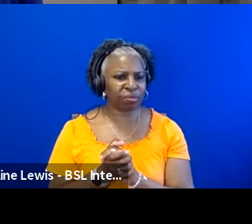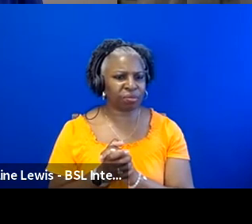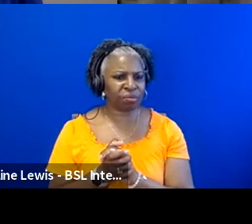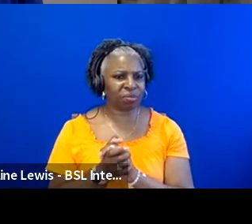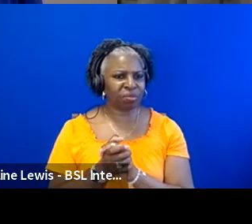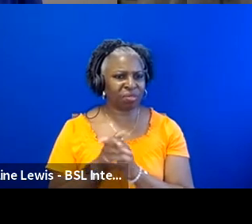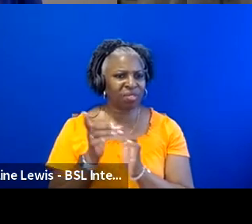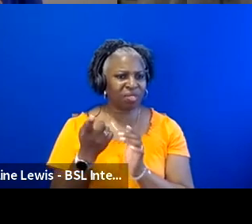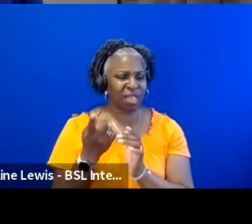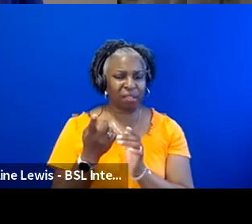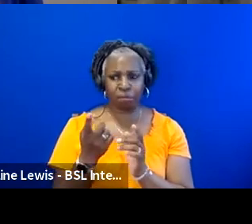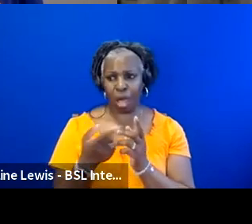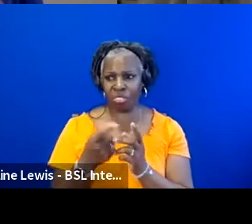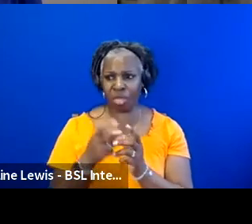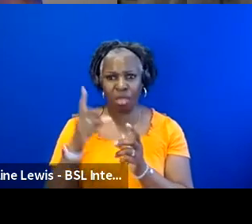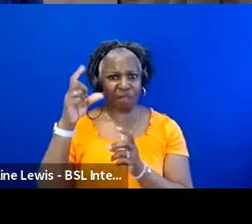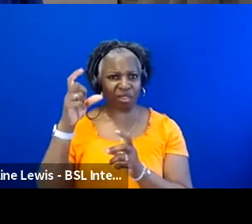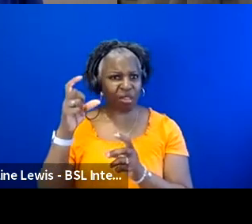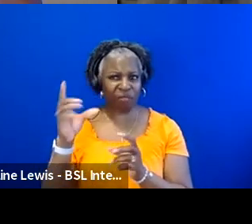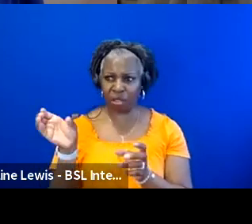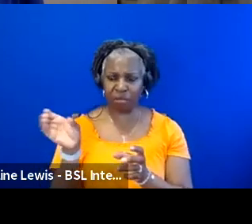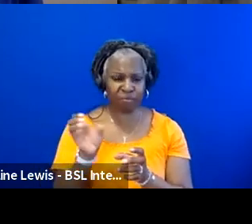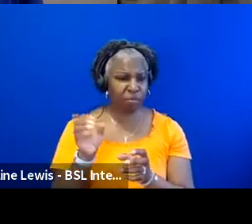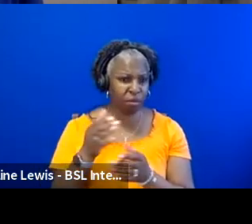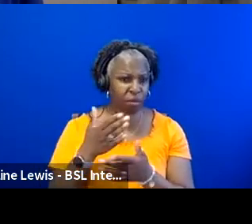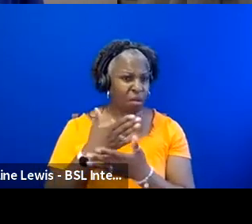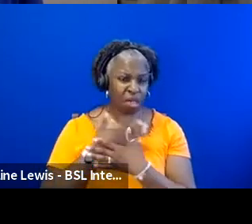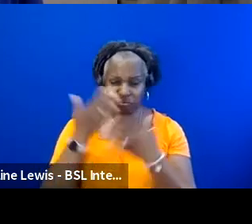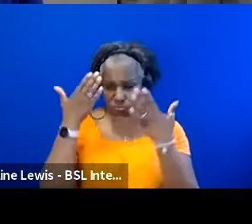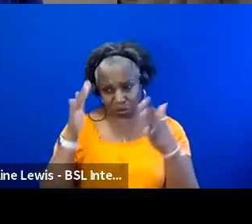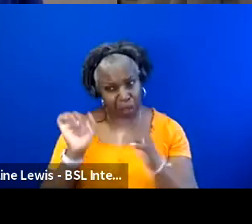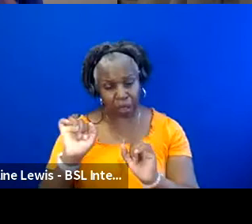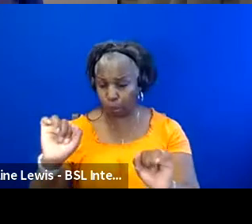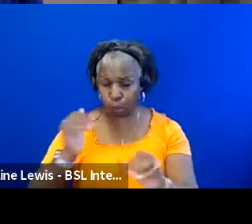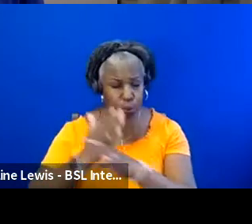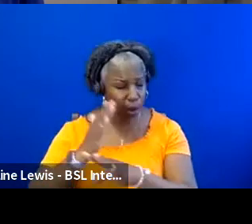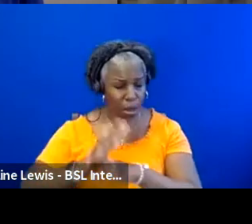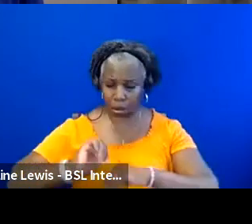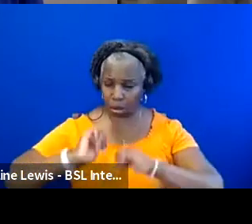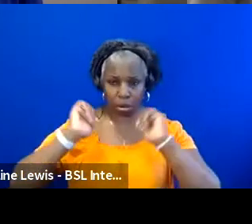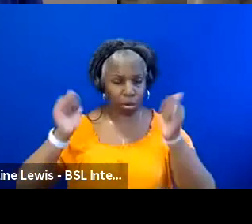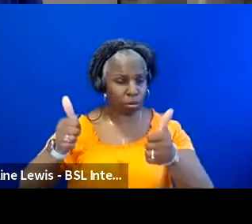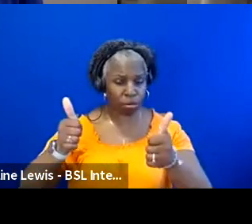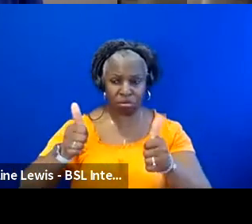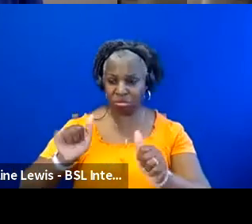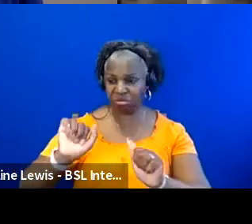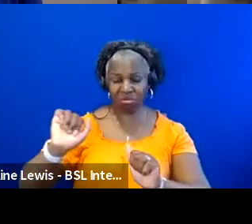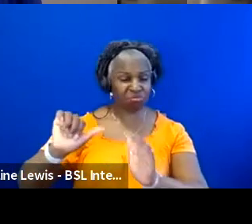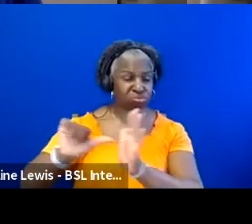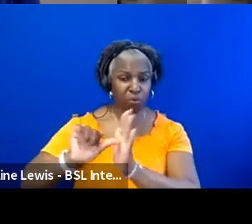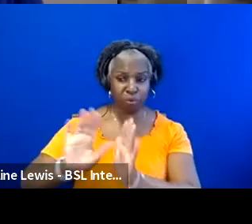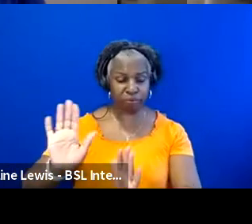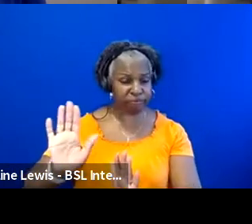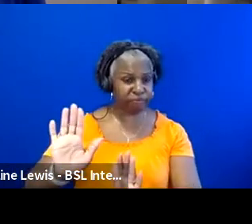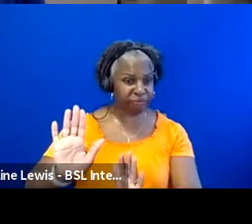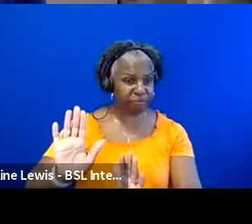another photographer. I love all of them. I respect their work also. This is not their problem, but this is